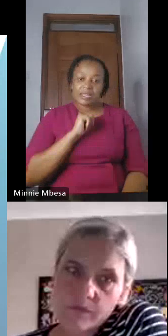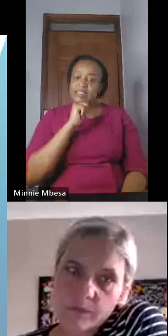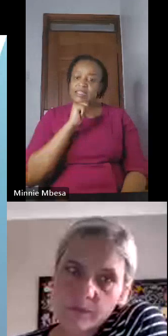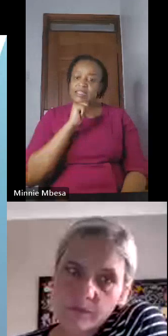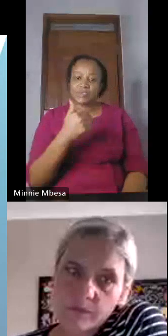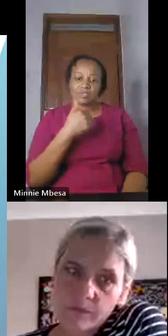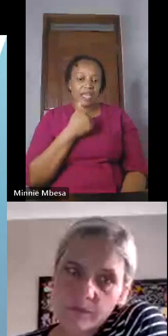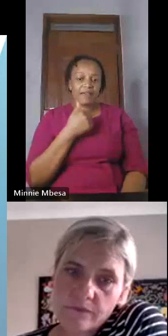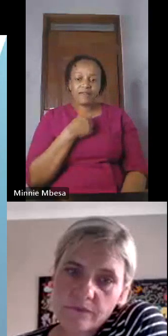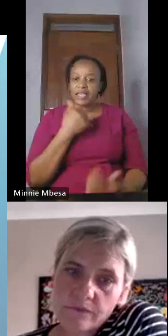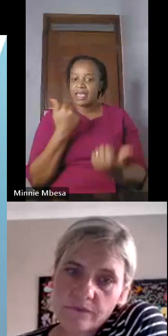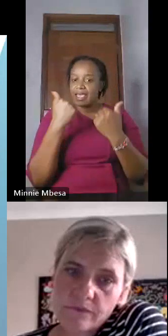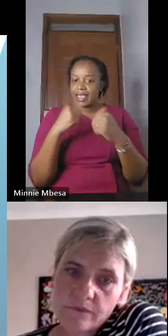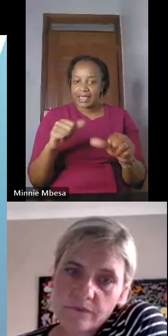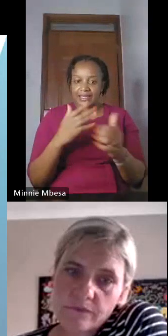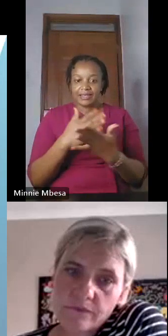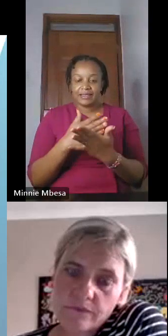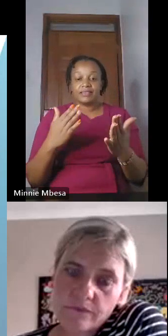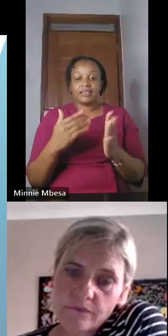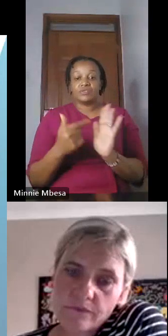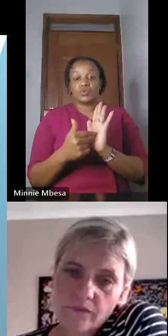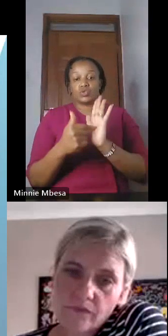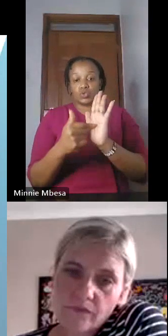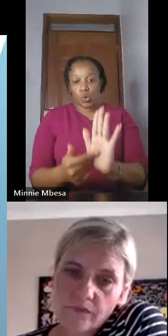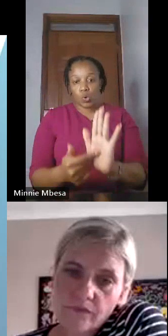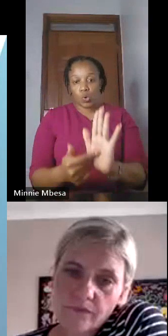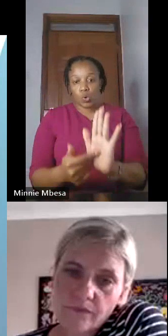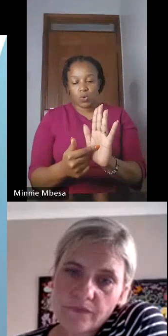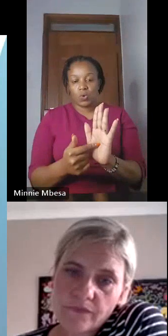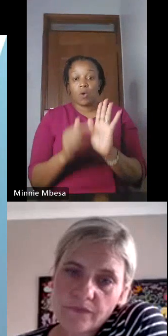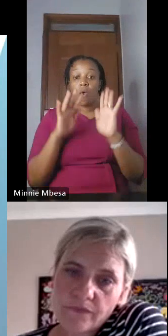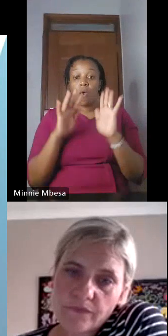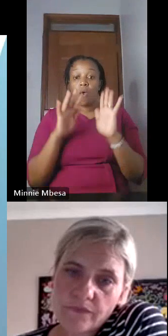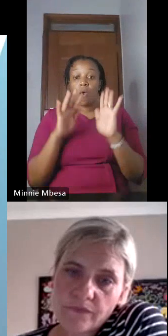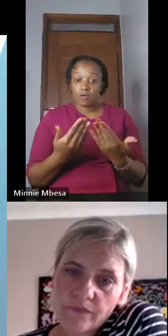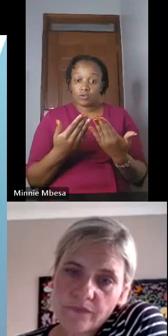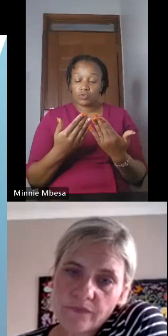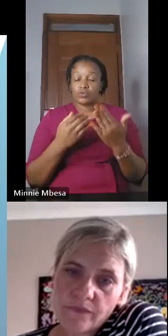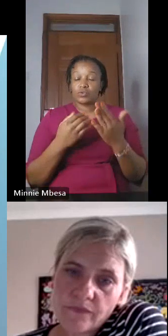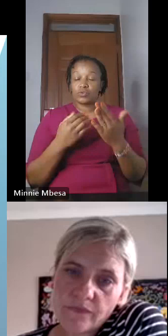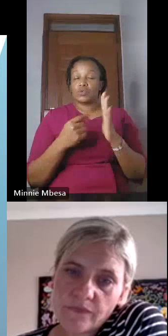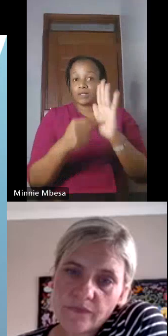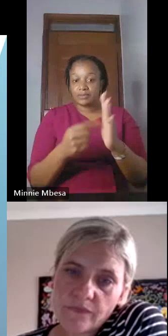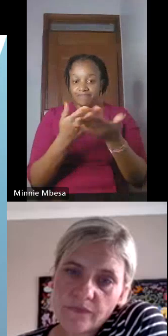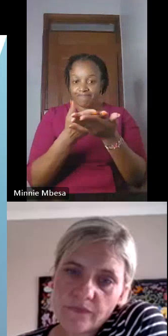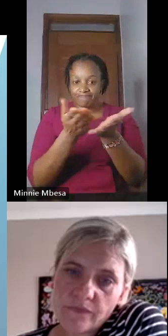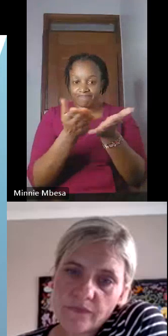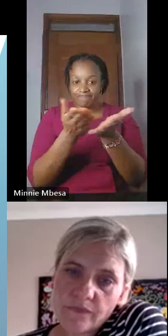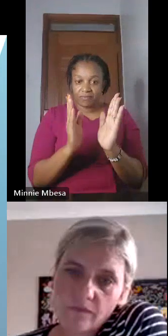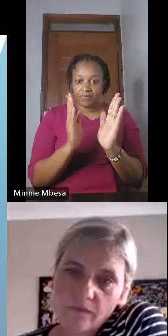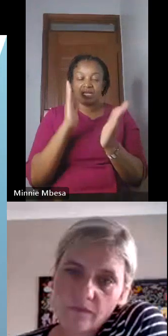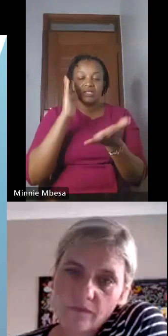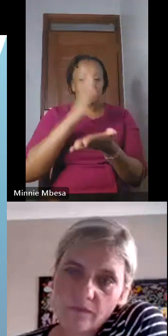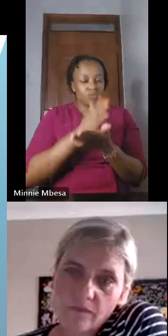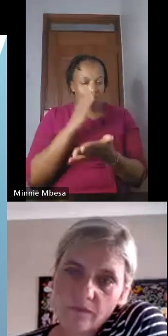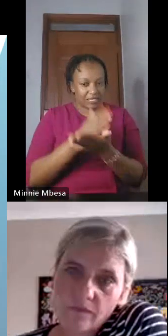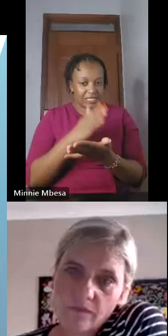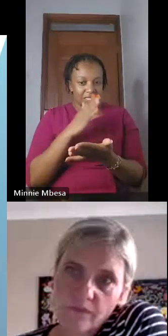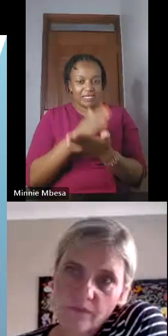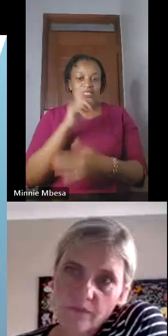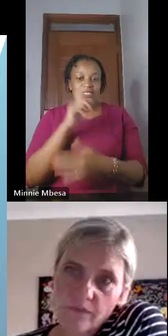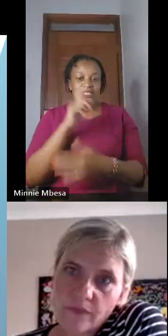to show or to demonstrate to you that indeed he wants to follow